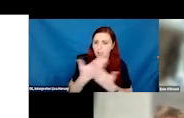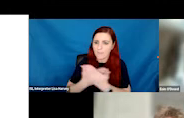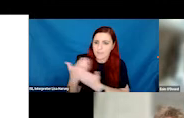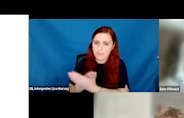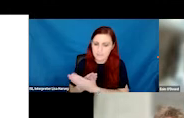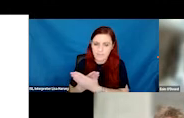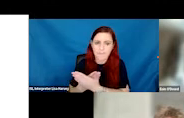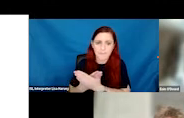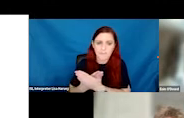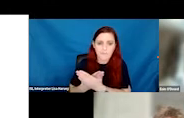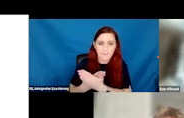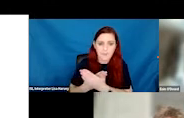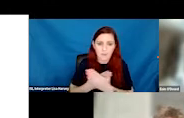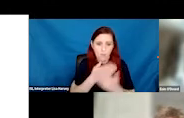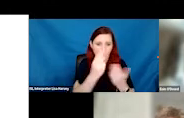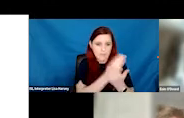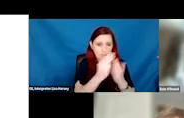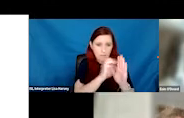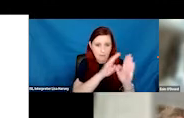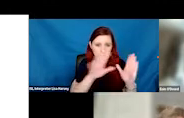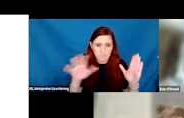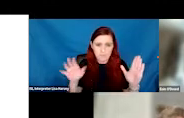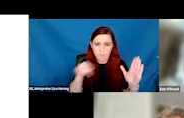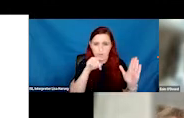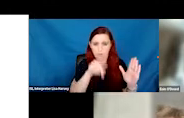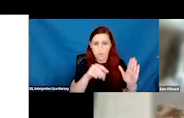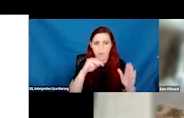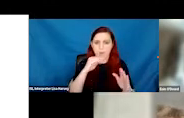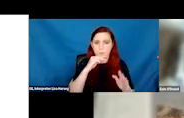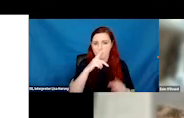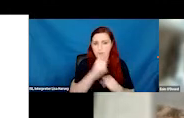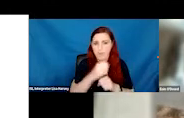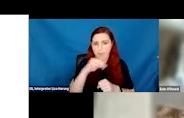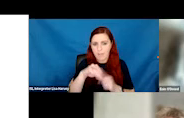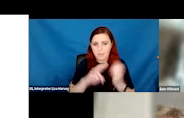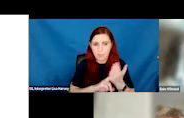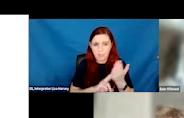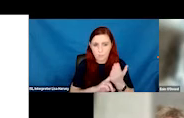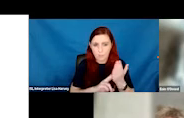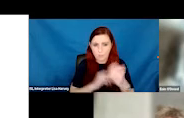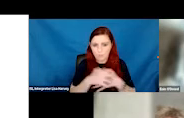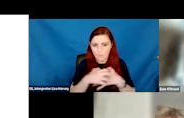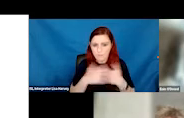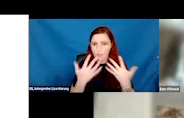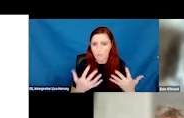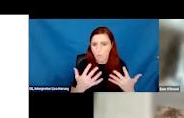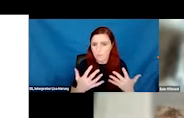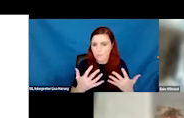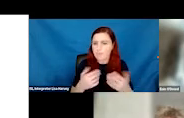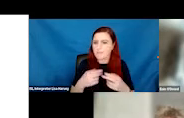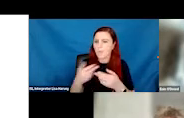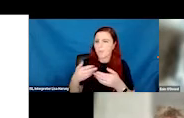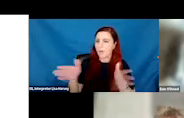terms of EN 17210 is our technical guidance document M, Access and Use, which is currently out for public